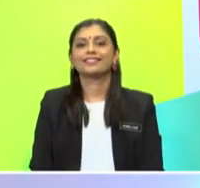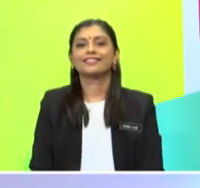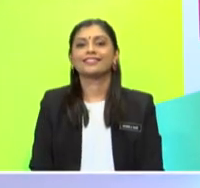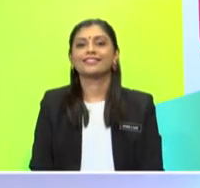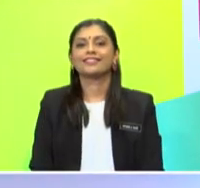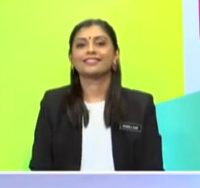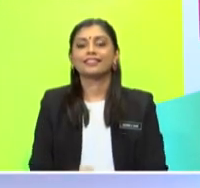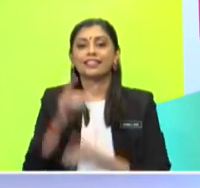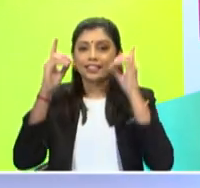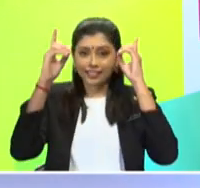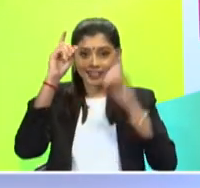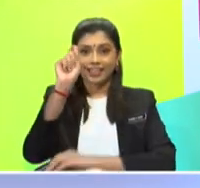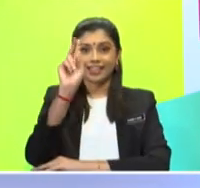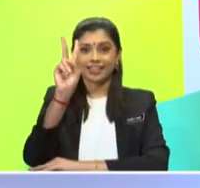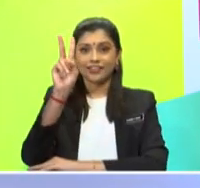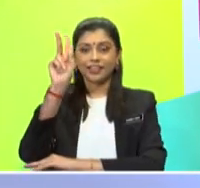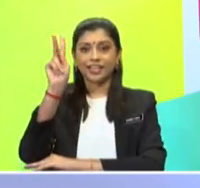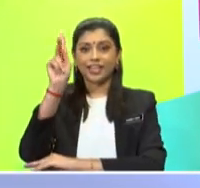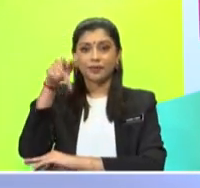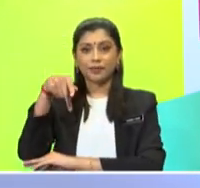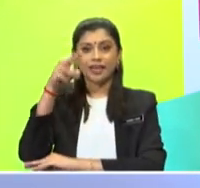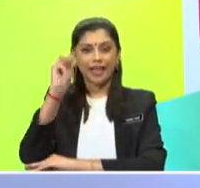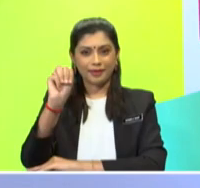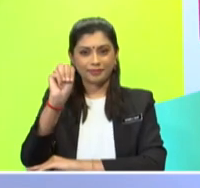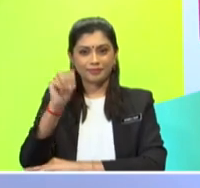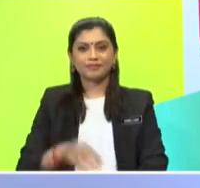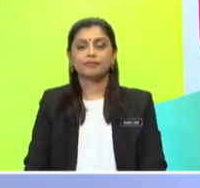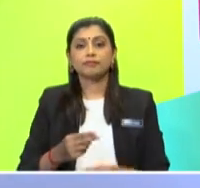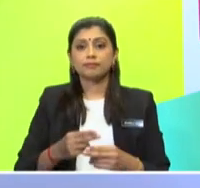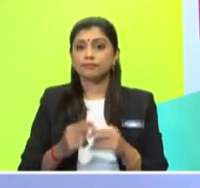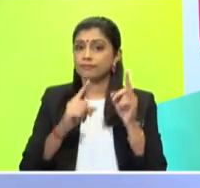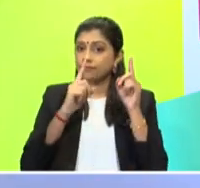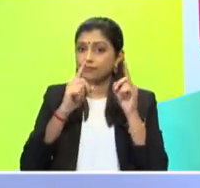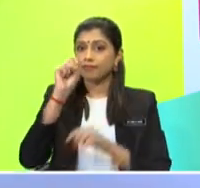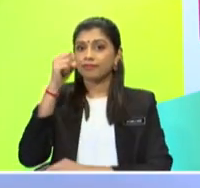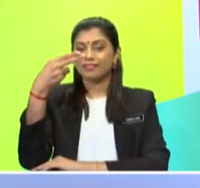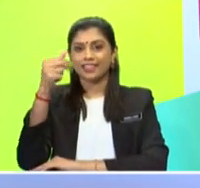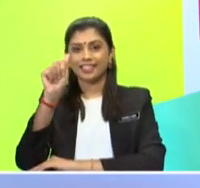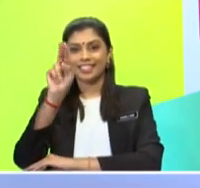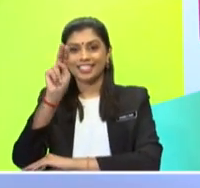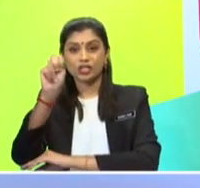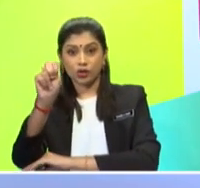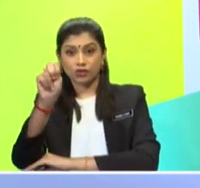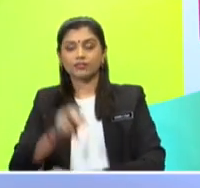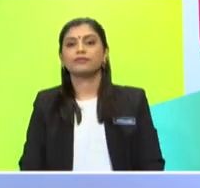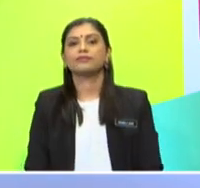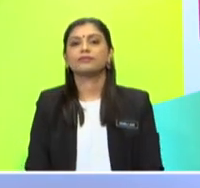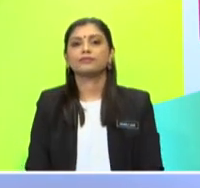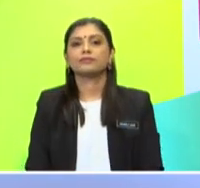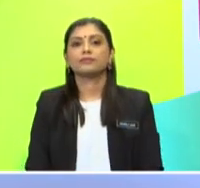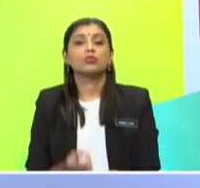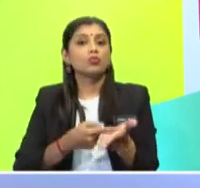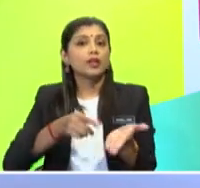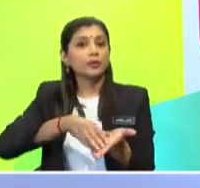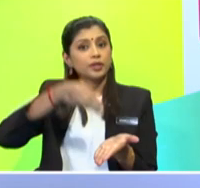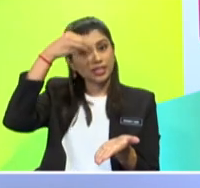on DidikTV KPM together with me, Sean Steven, as your host. Of course, our subject for this lesson will be in English,